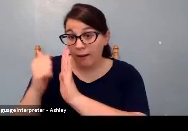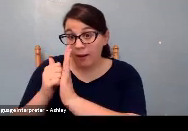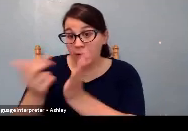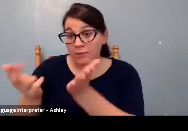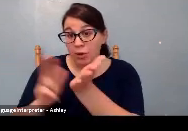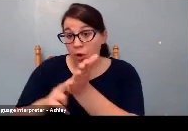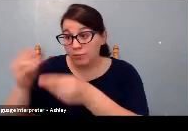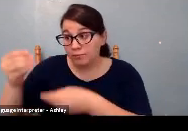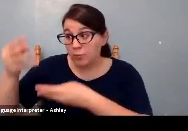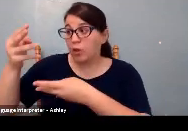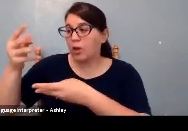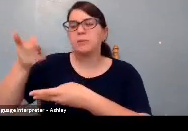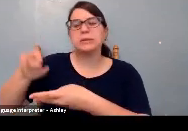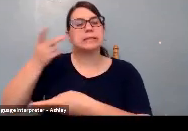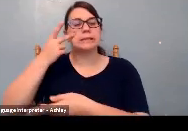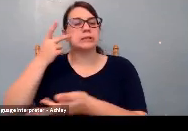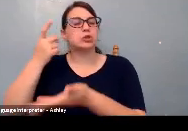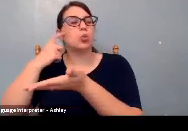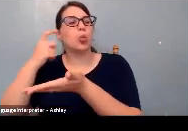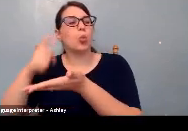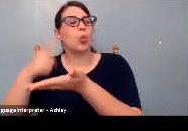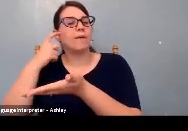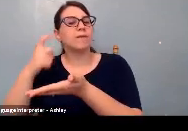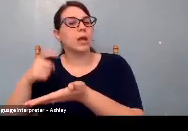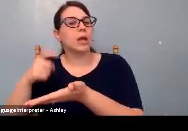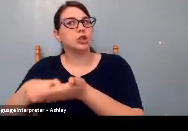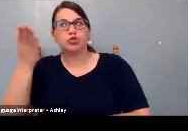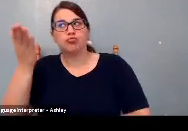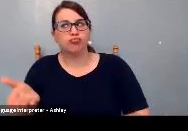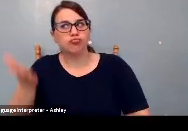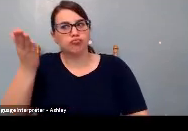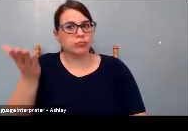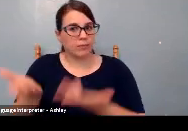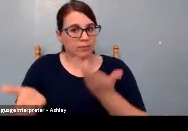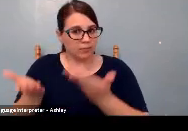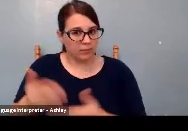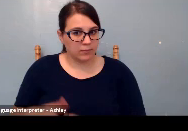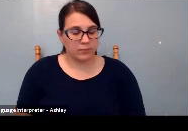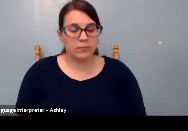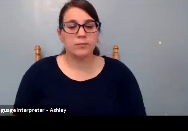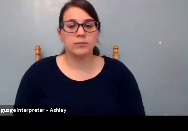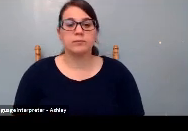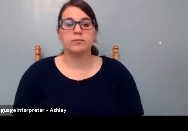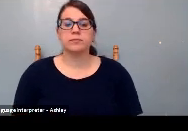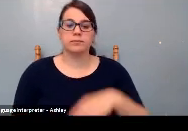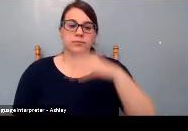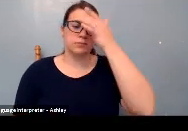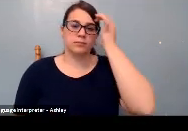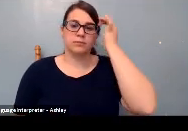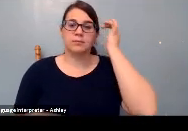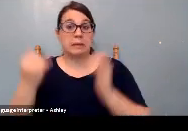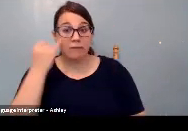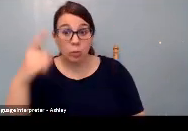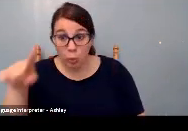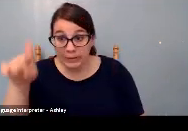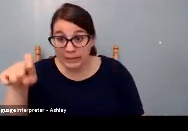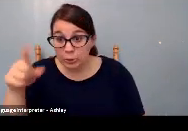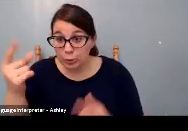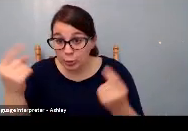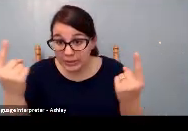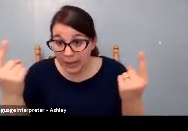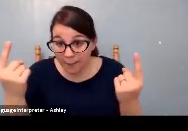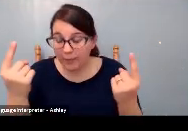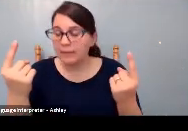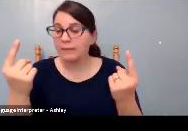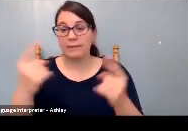Stable. That provides any direction or guidance on any action that's needed on your behalf in order to finalize